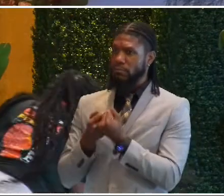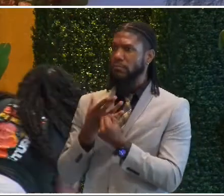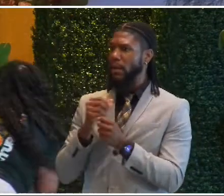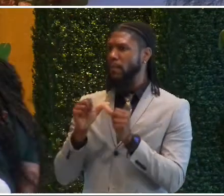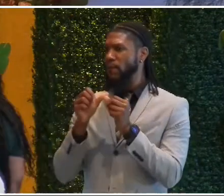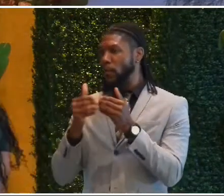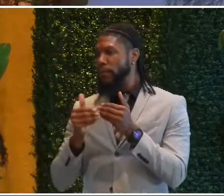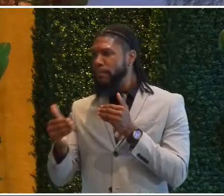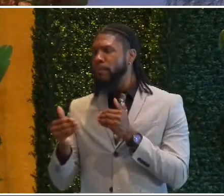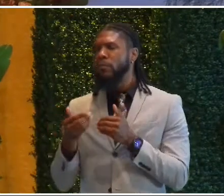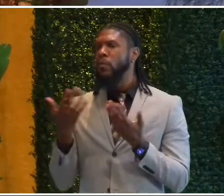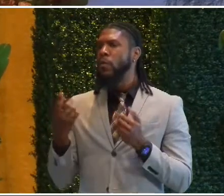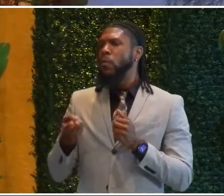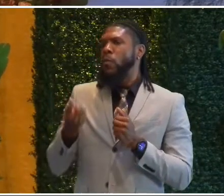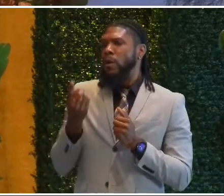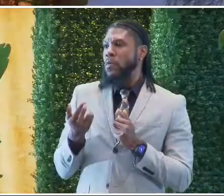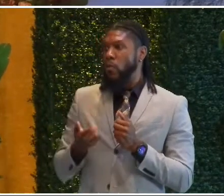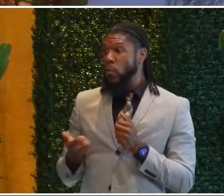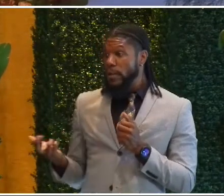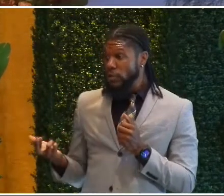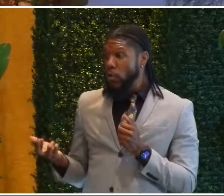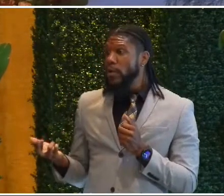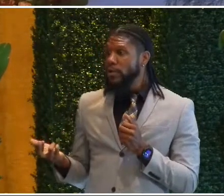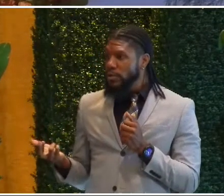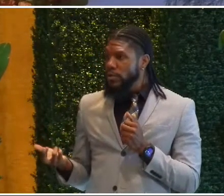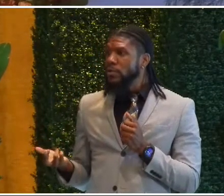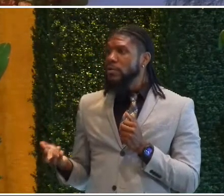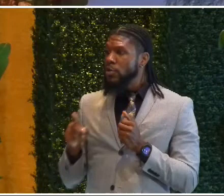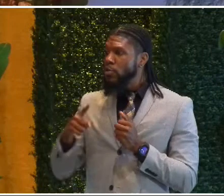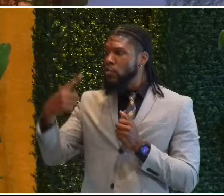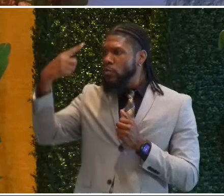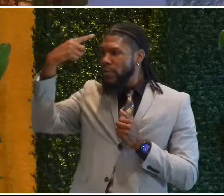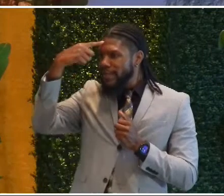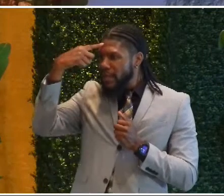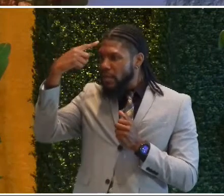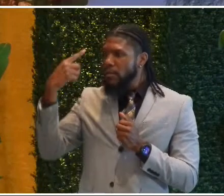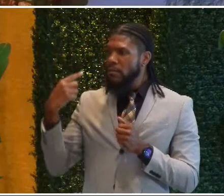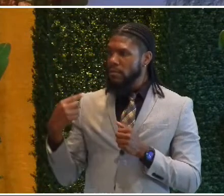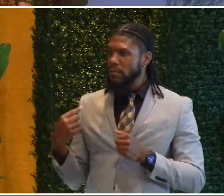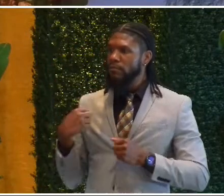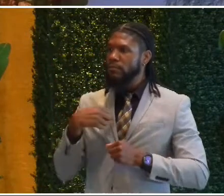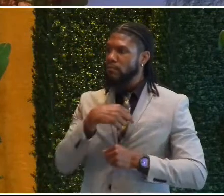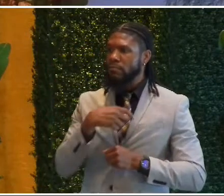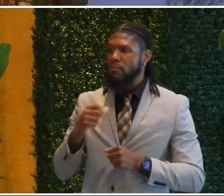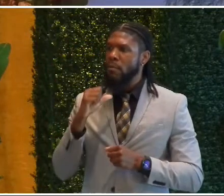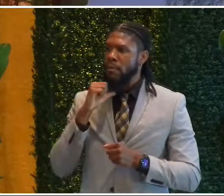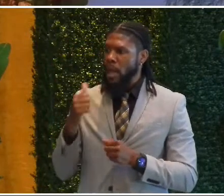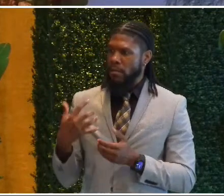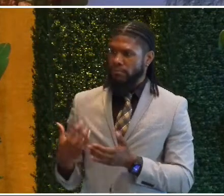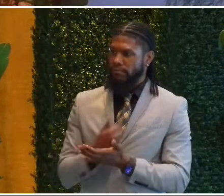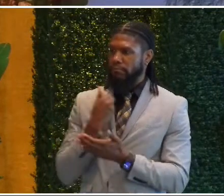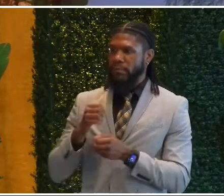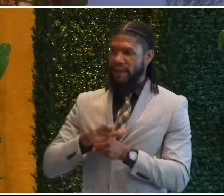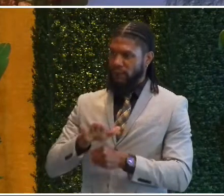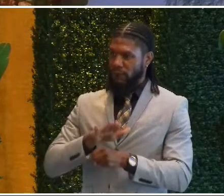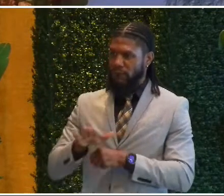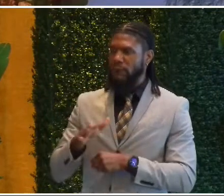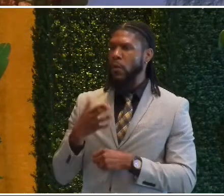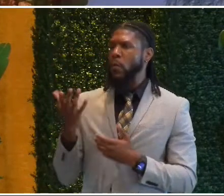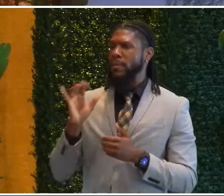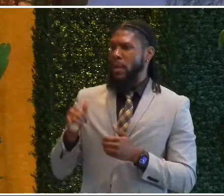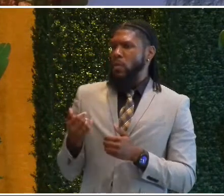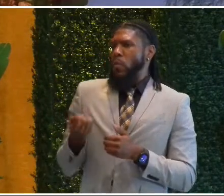resource that you feel like we're not tapping into enough? Like what's a little something that we could be leaning into